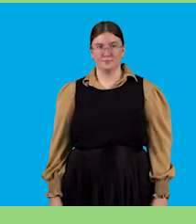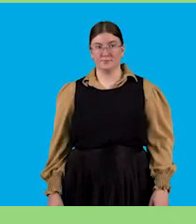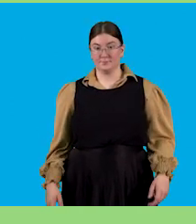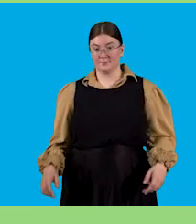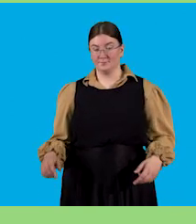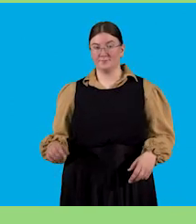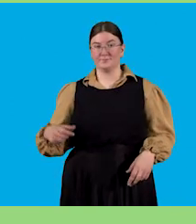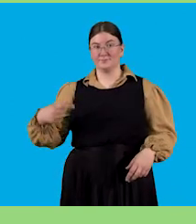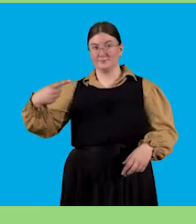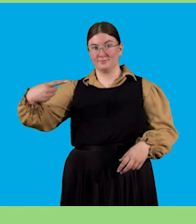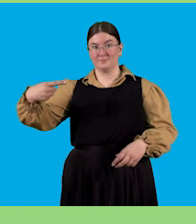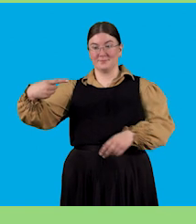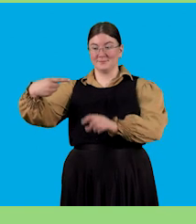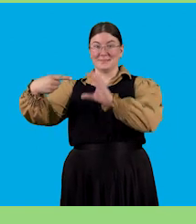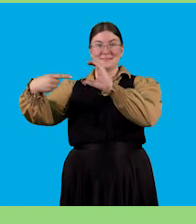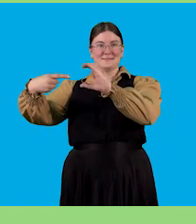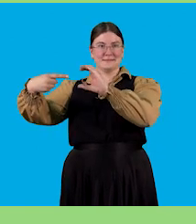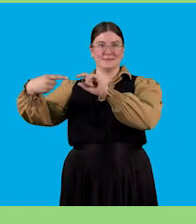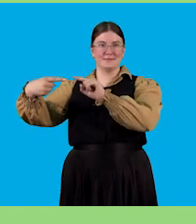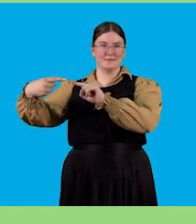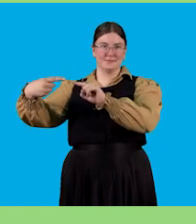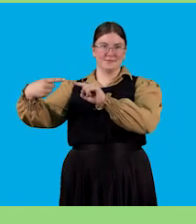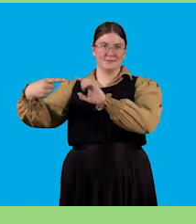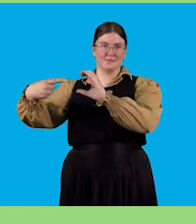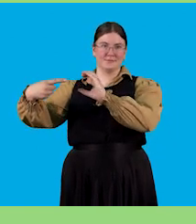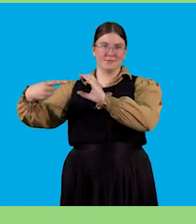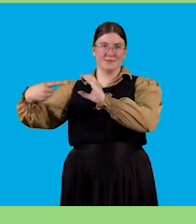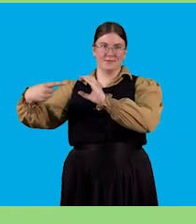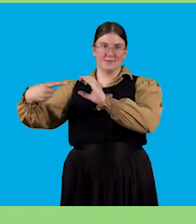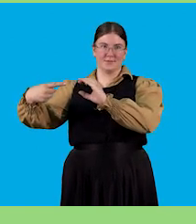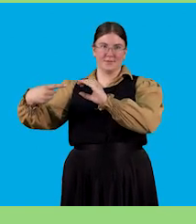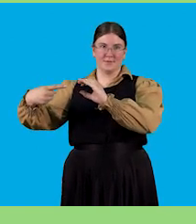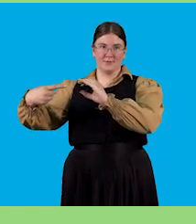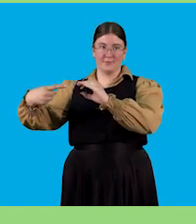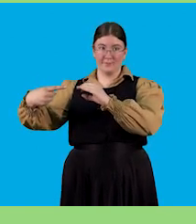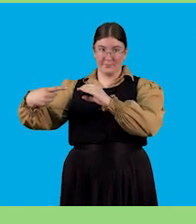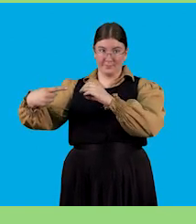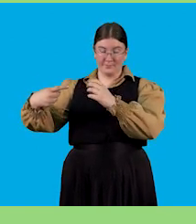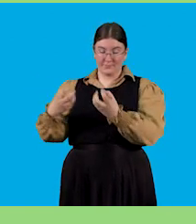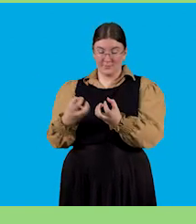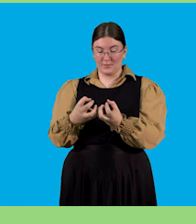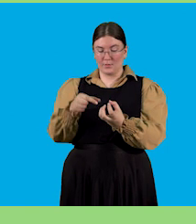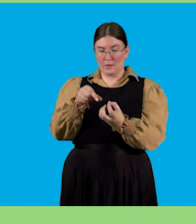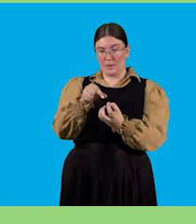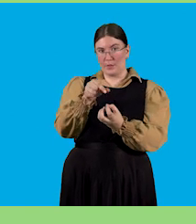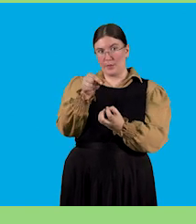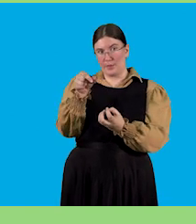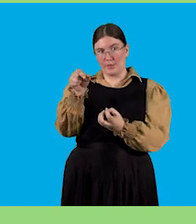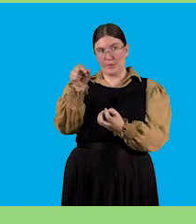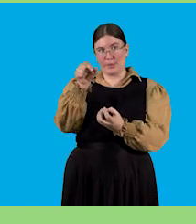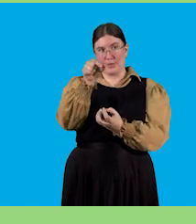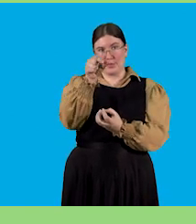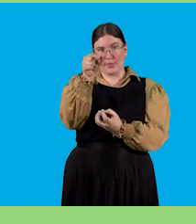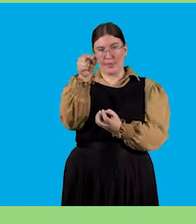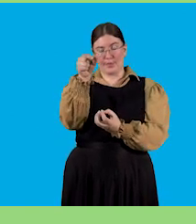And then C is pointing to another duct that is part of the male reproductive